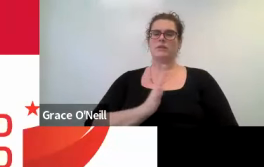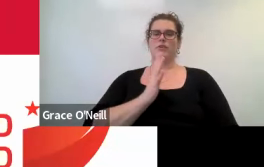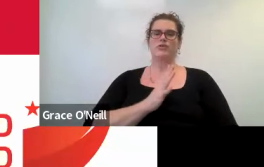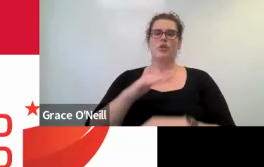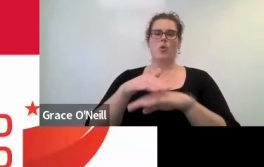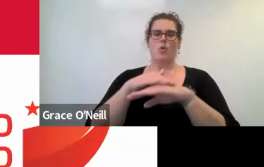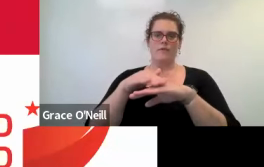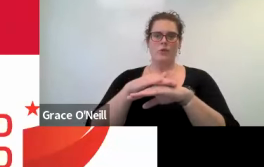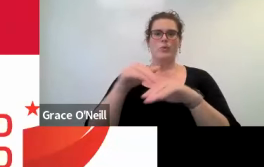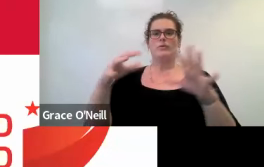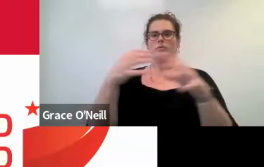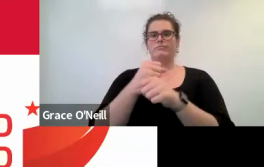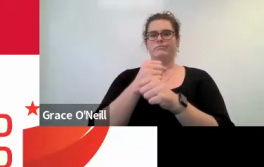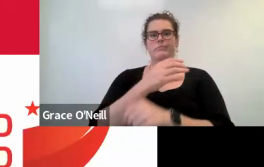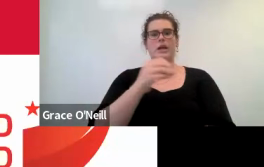be reduced,